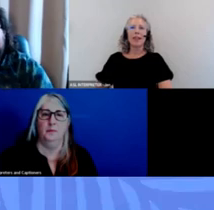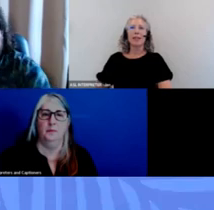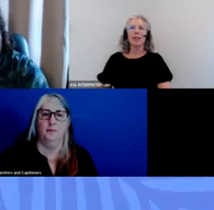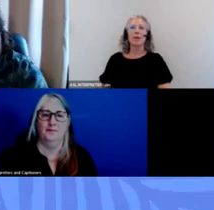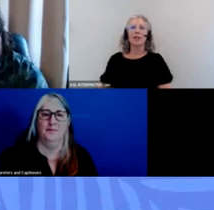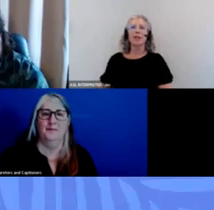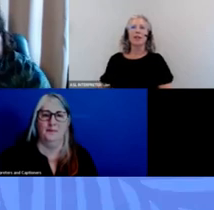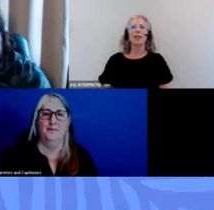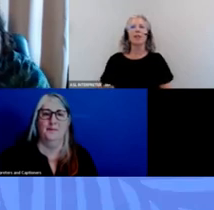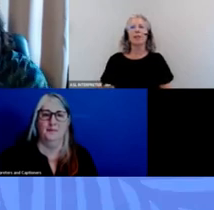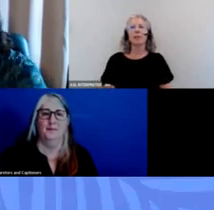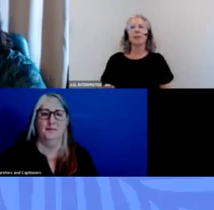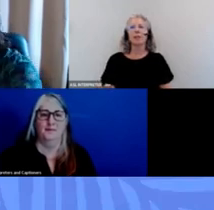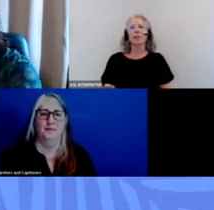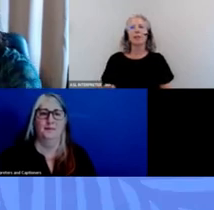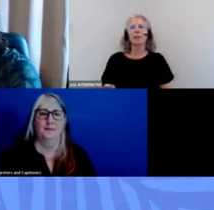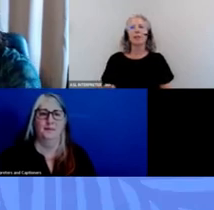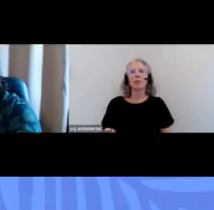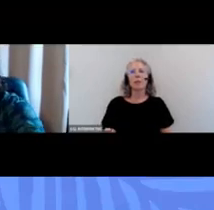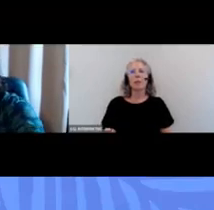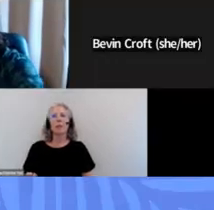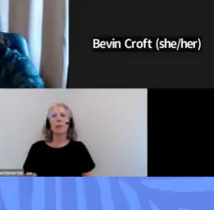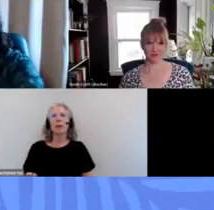at the end of this presentation.